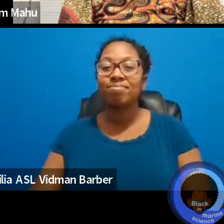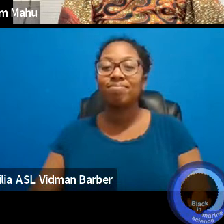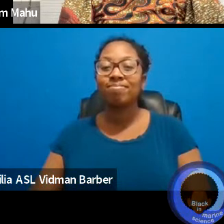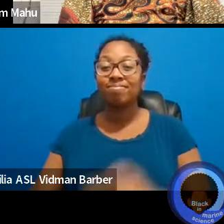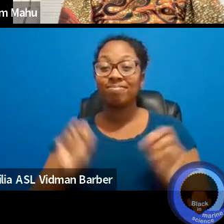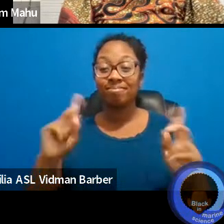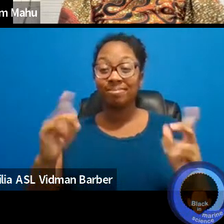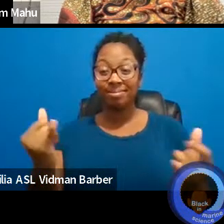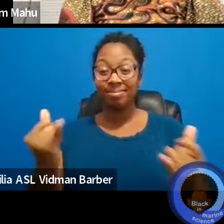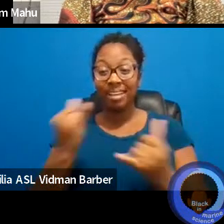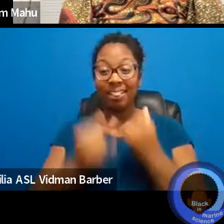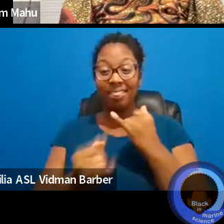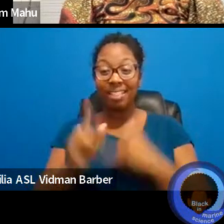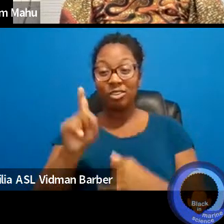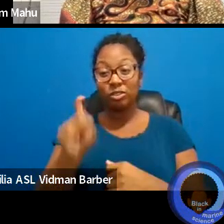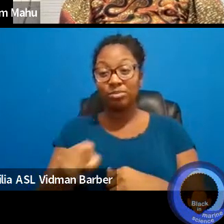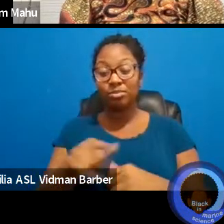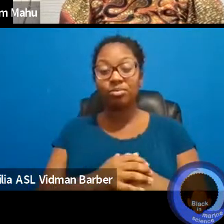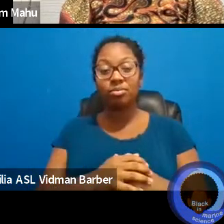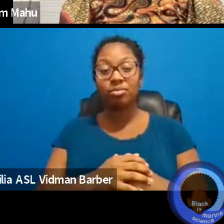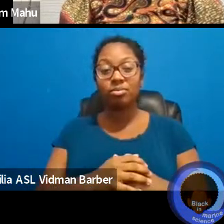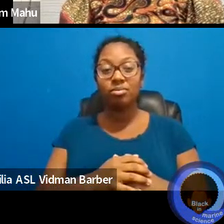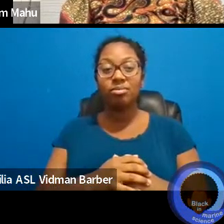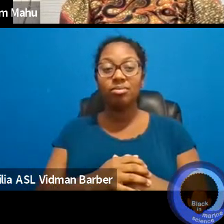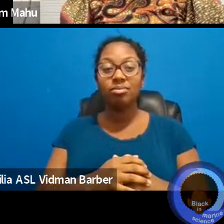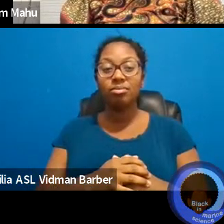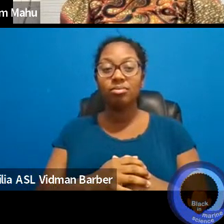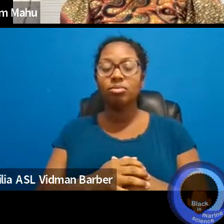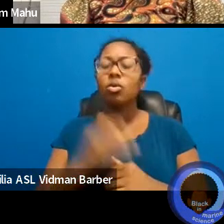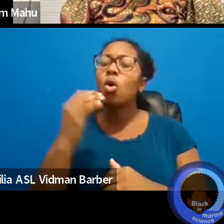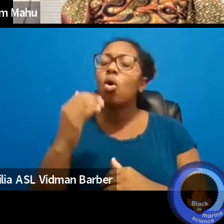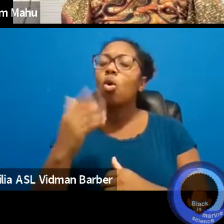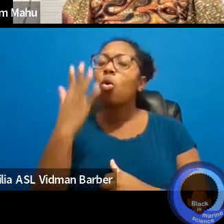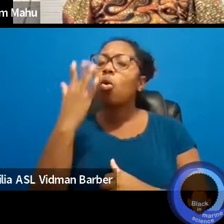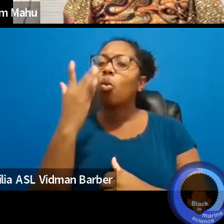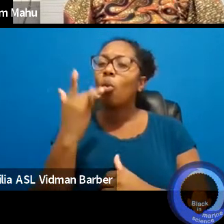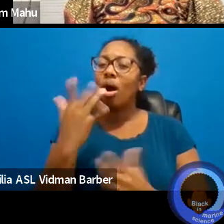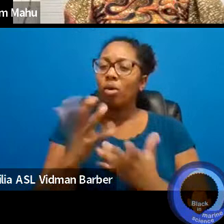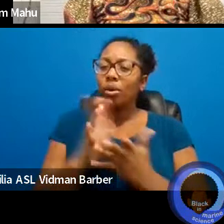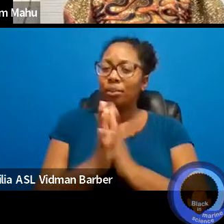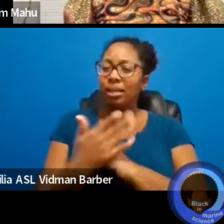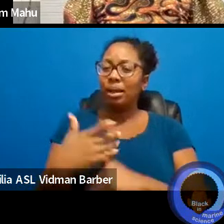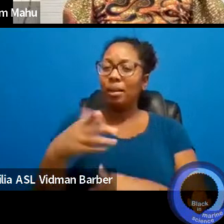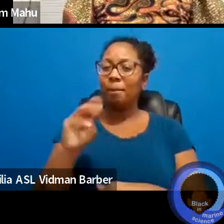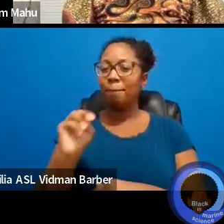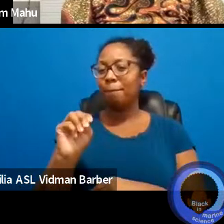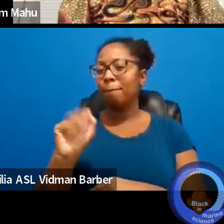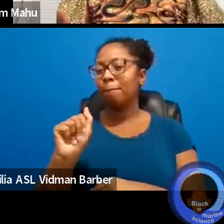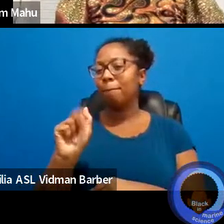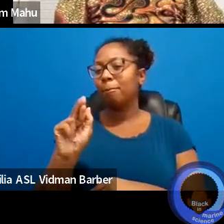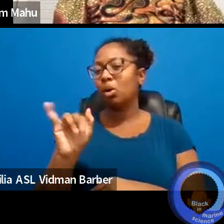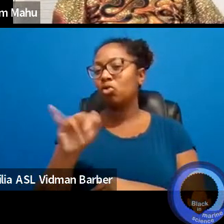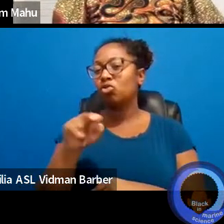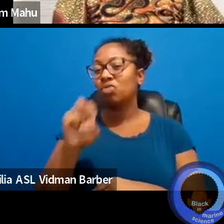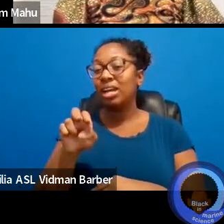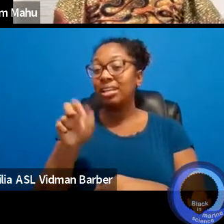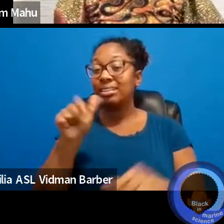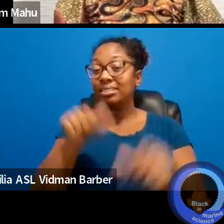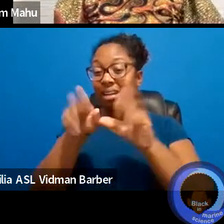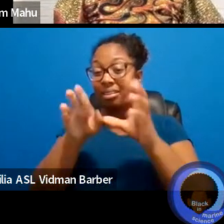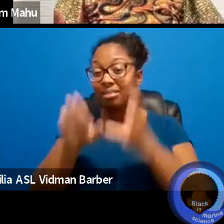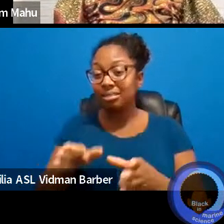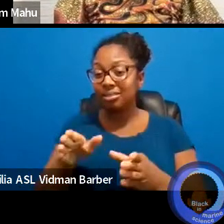question. What inspired you to be a marine scientist? And I'll start this off